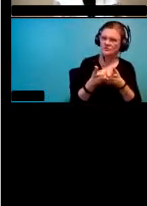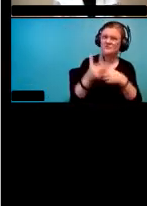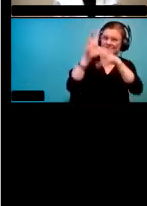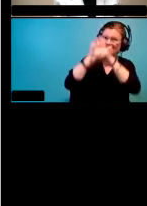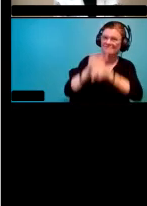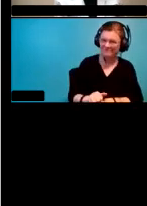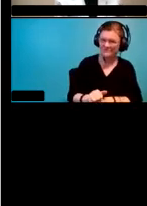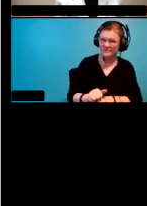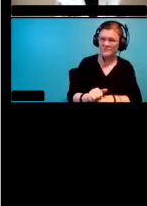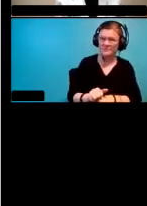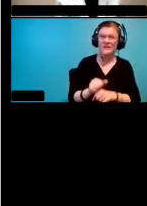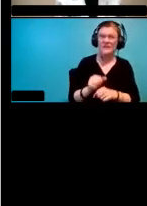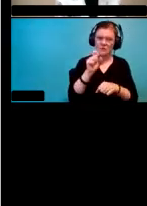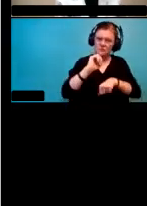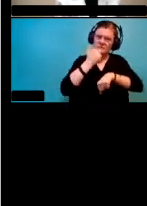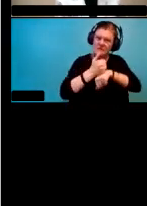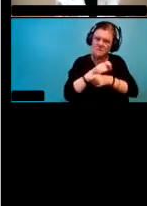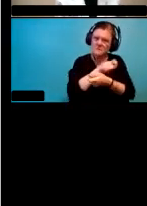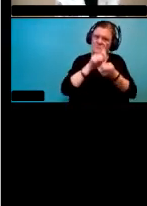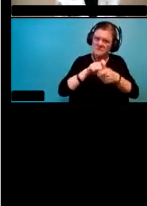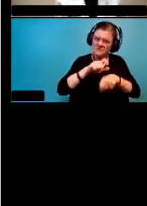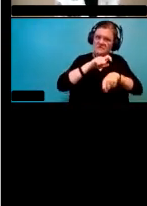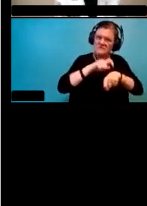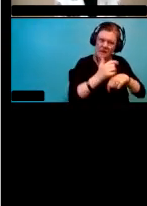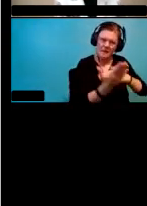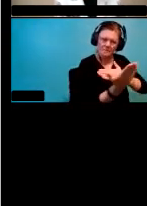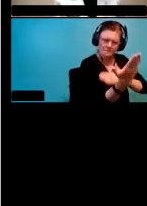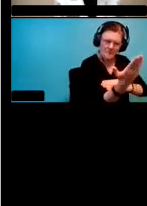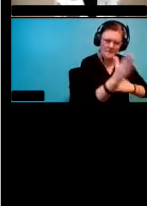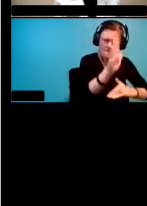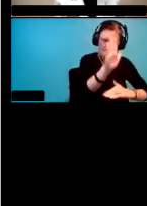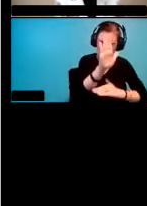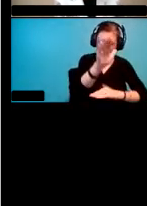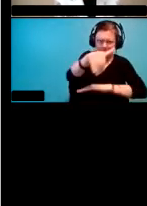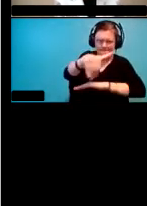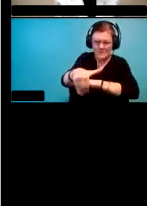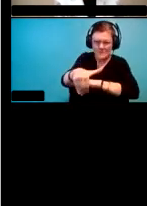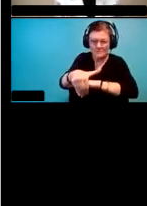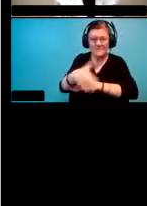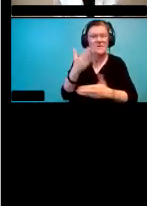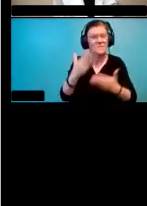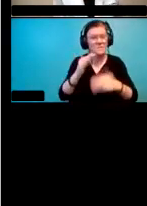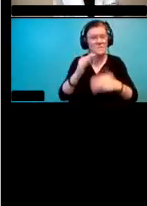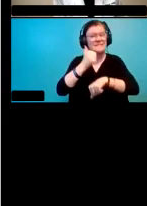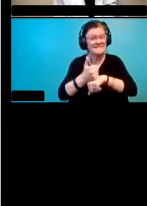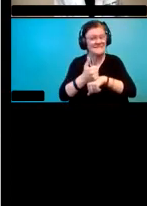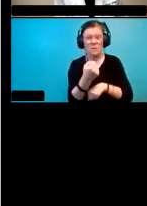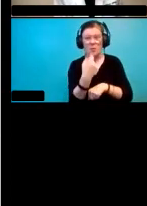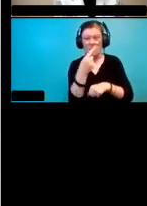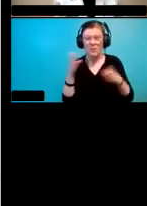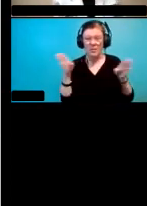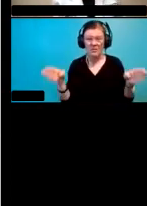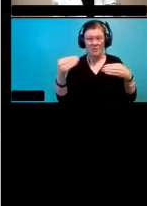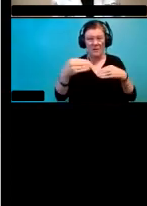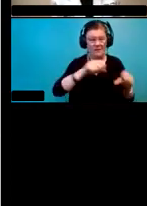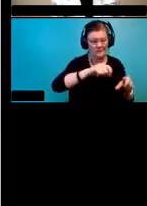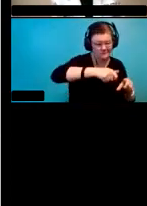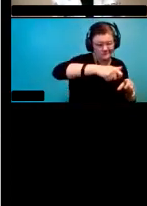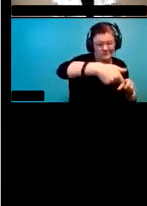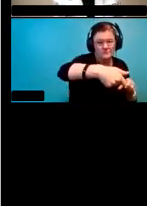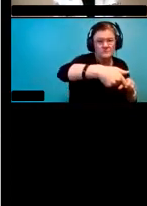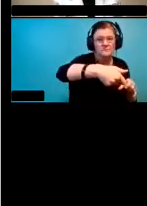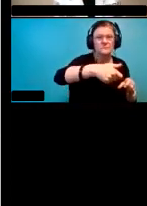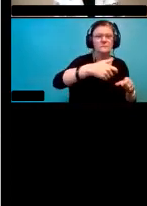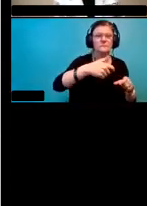there are a lot of dosing times in treatment with Parkinson's disease. So you might have to organize in a new way.